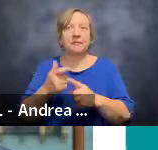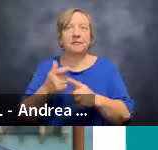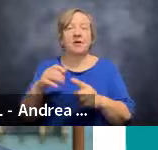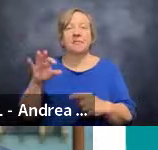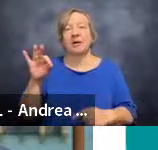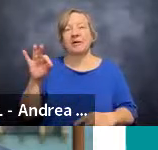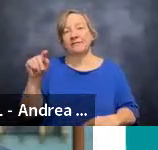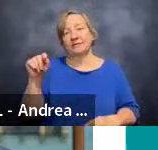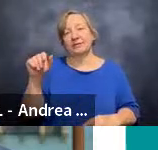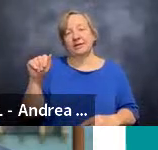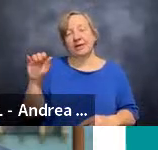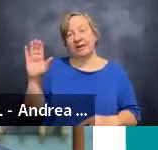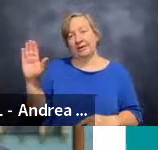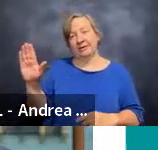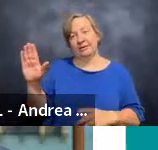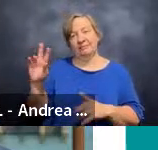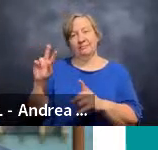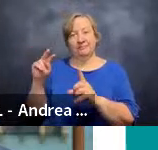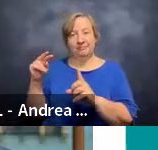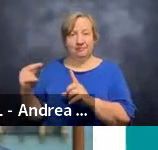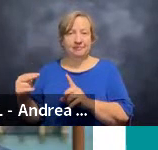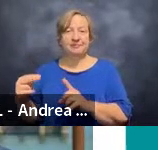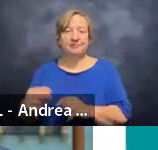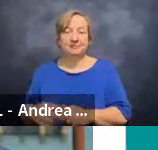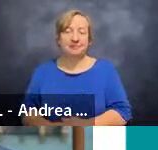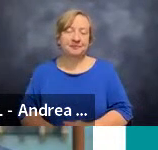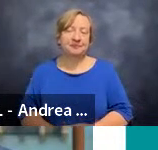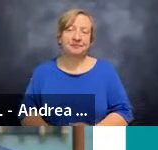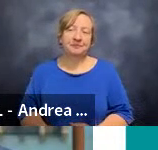Transit Administration perspective.